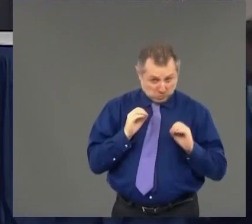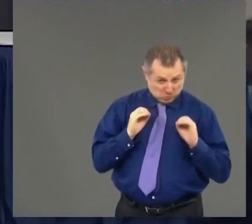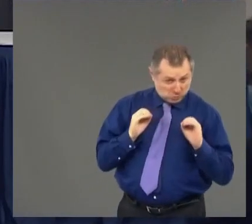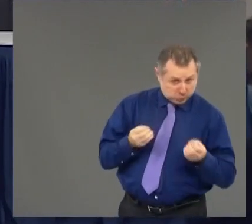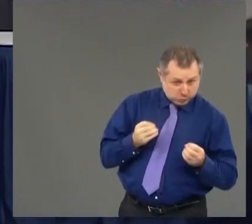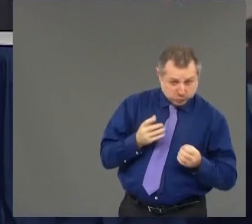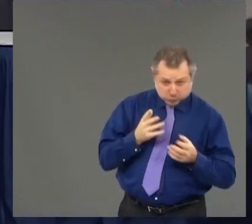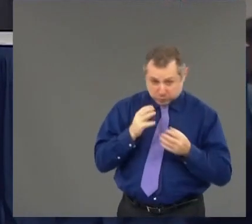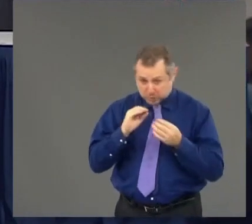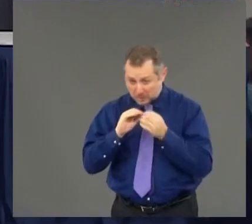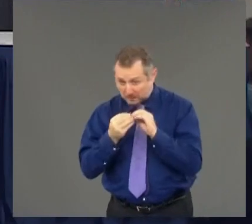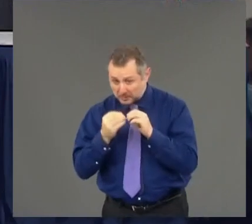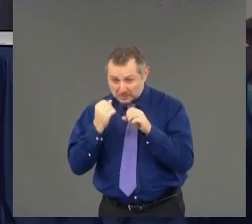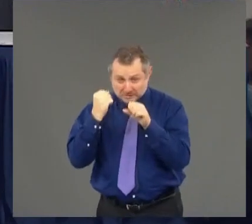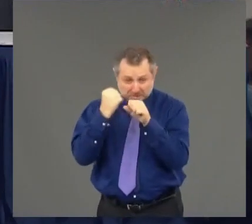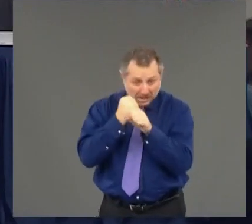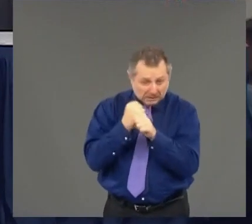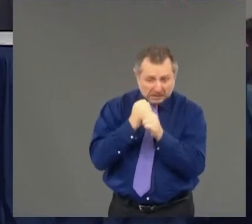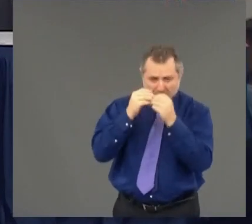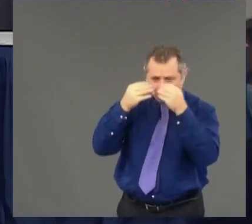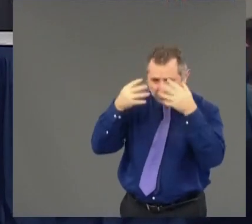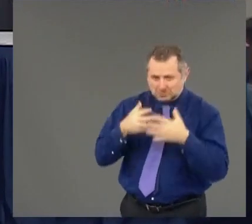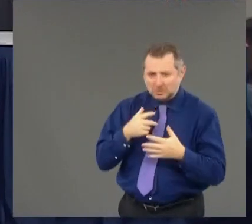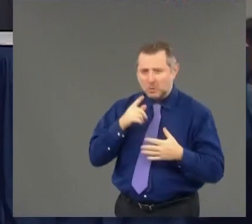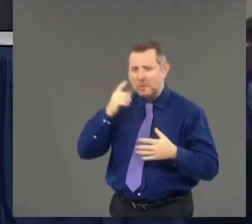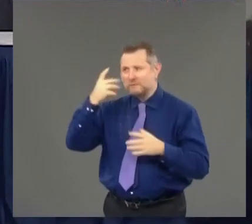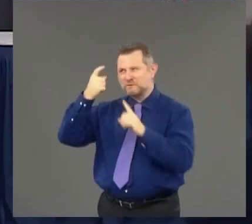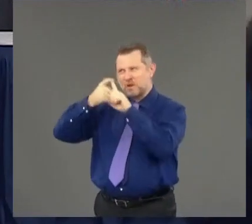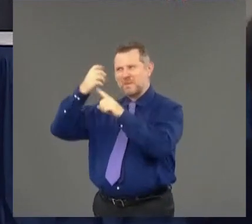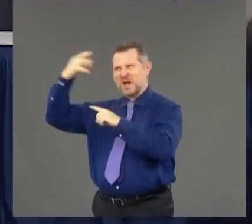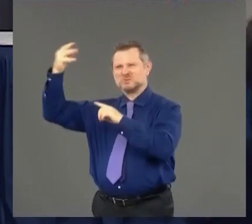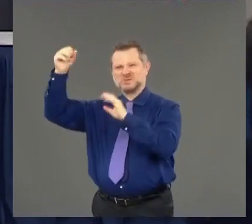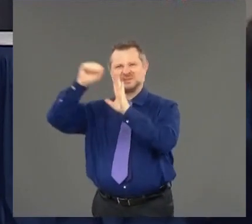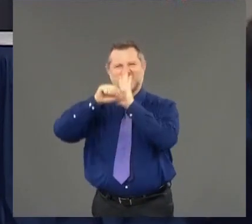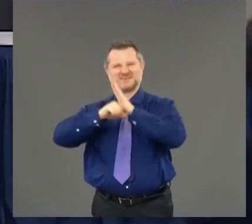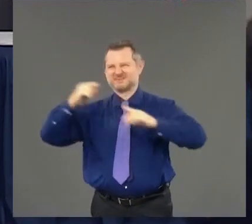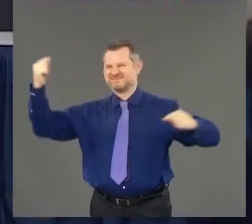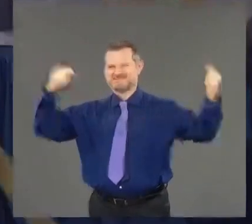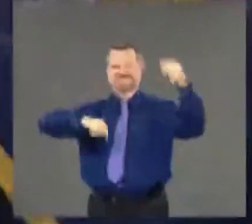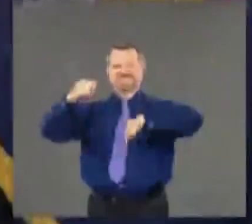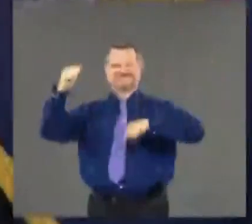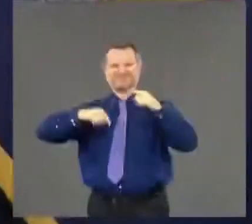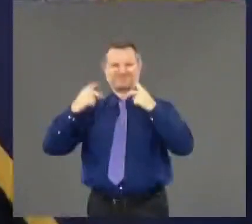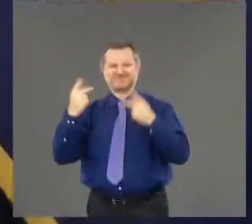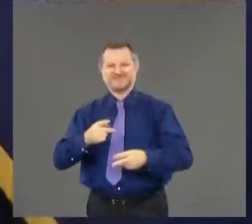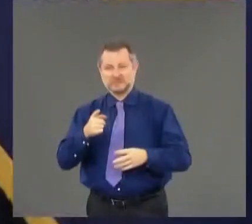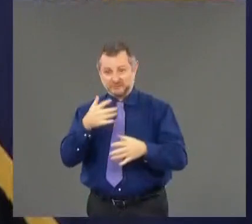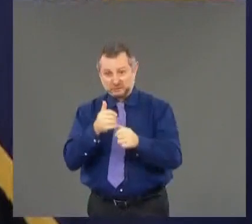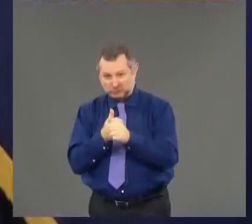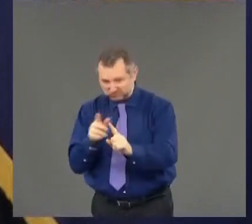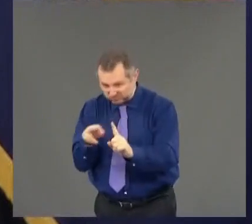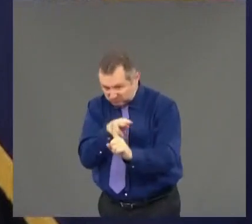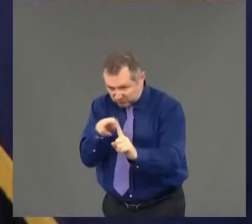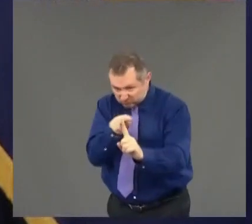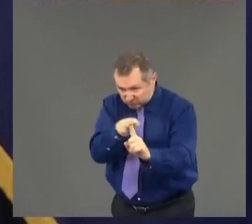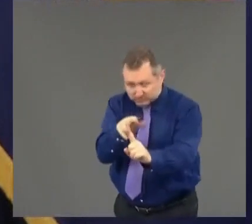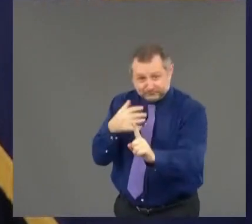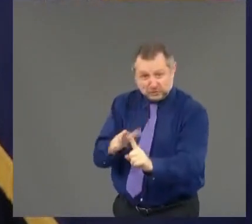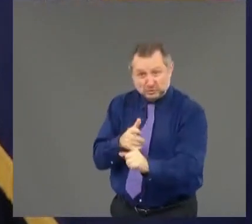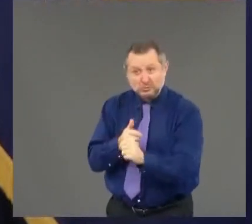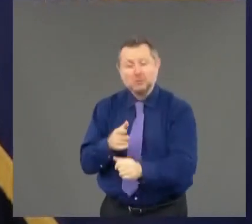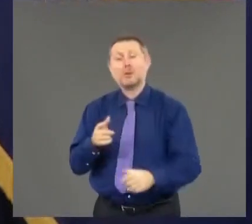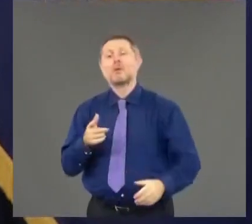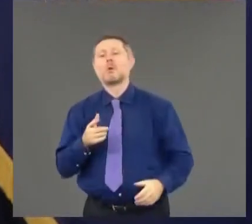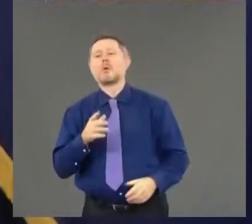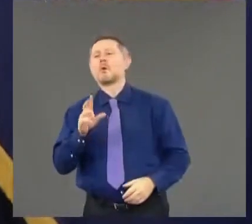show one way or another whether out-of-state visitors are actually being tracked. Like no, we are tracking. I